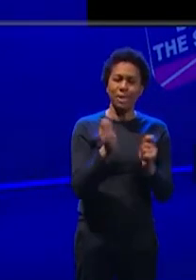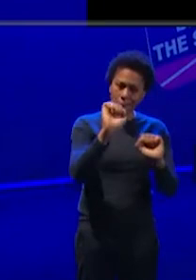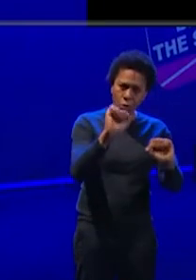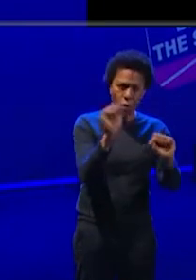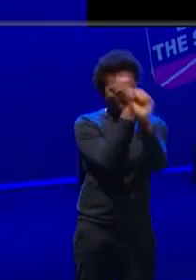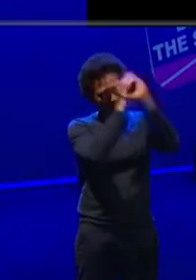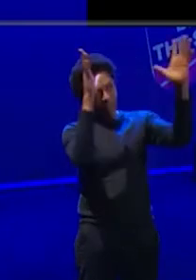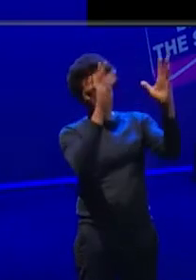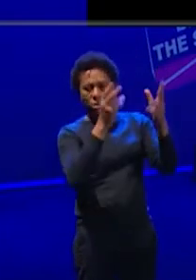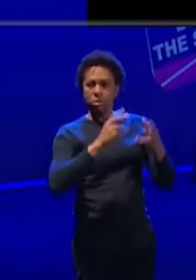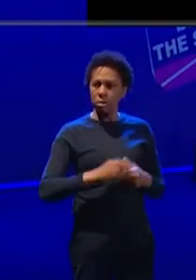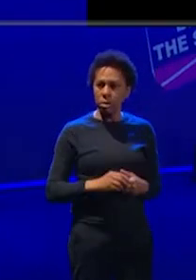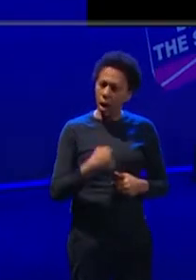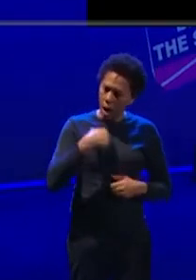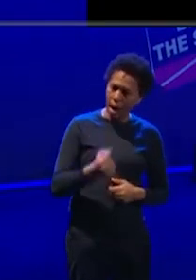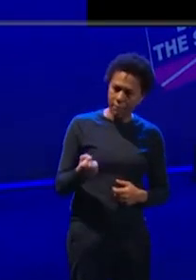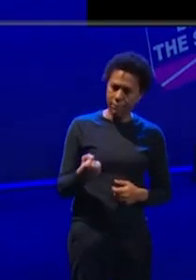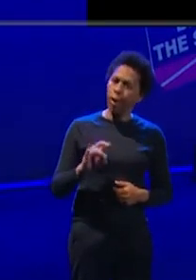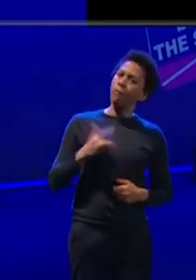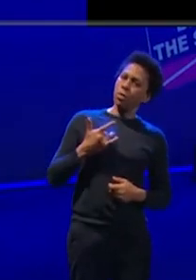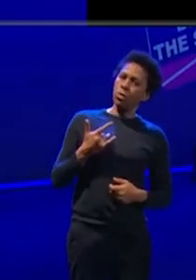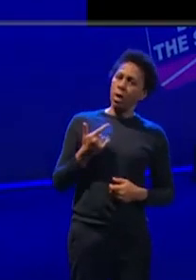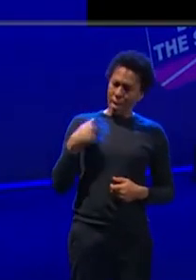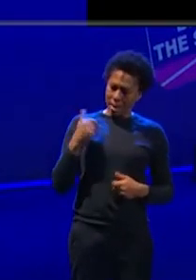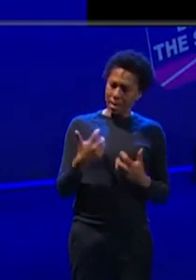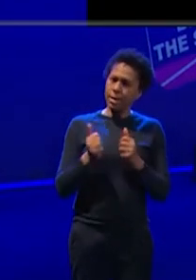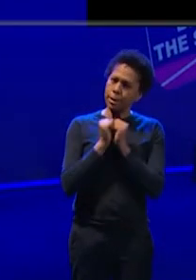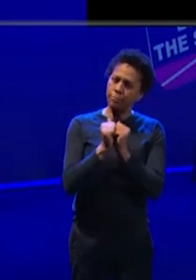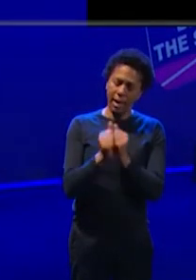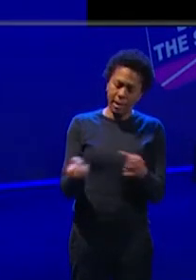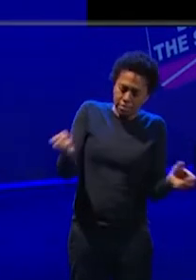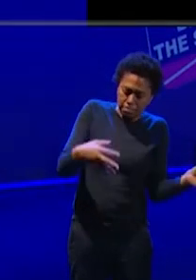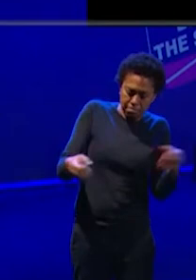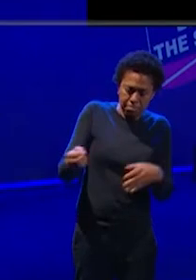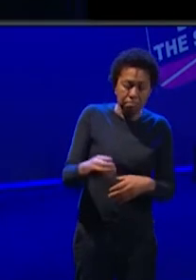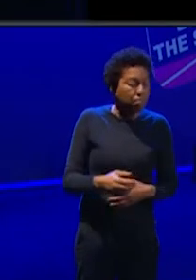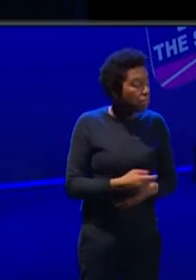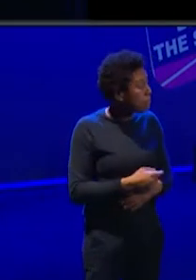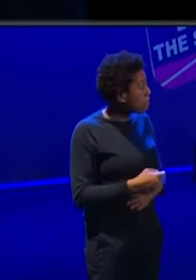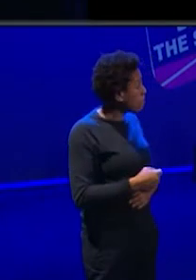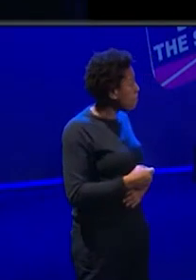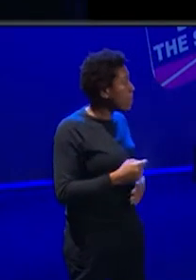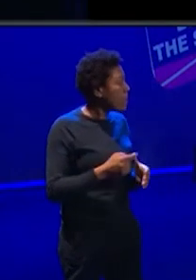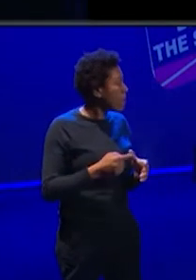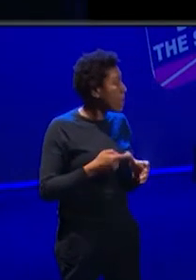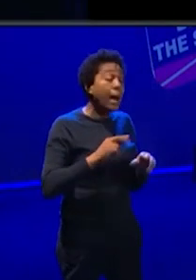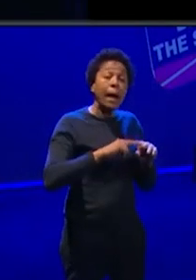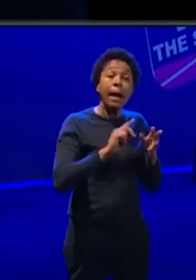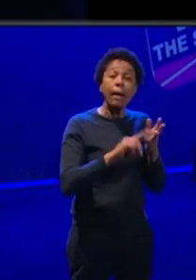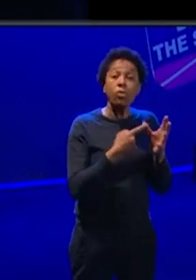vision. I also have a voice in the room. Yes. Just before we round up, has anyone got any questions in the